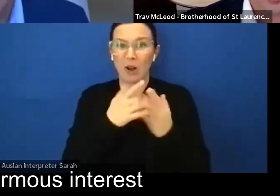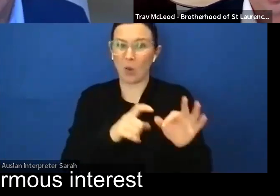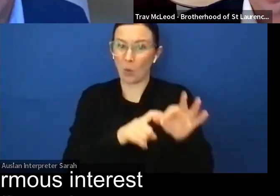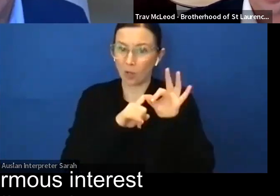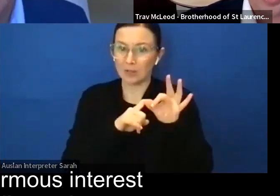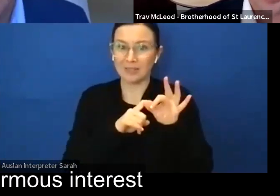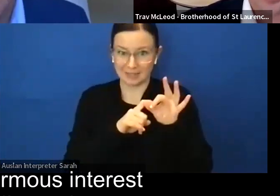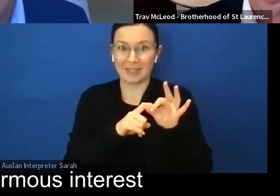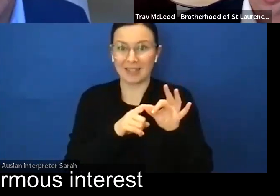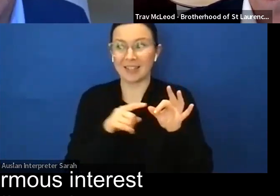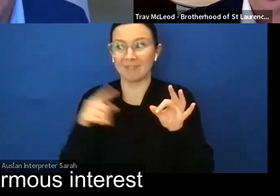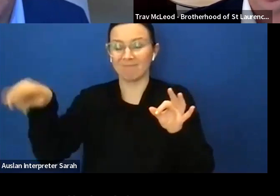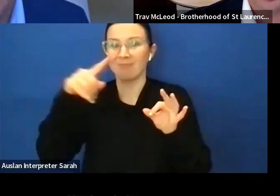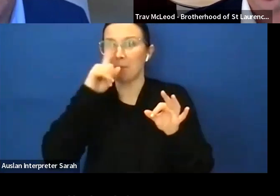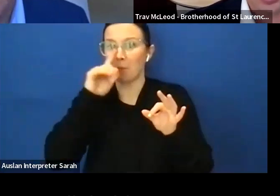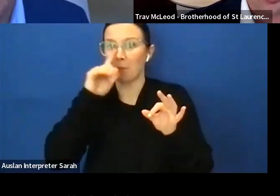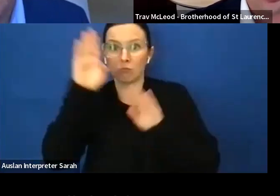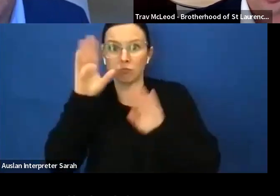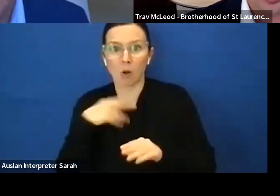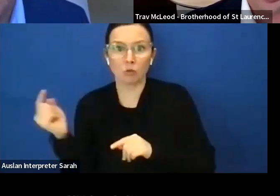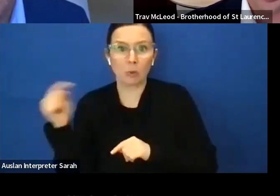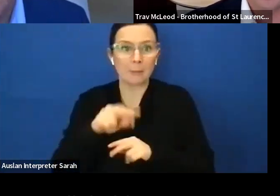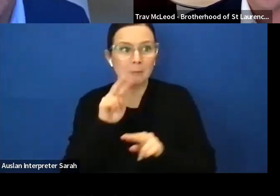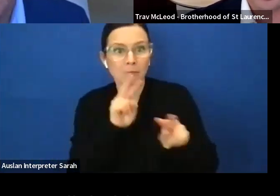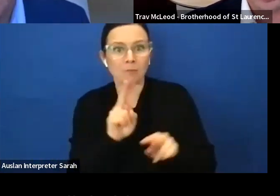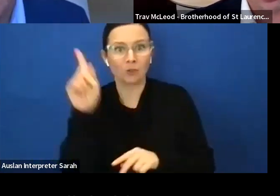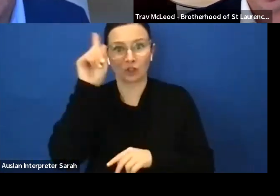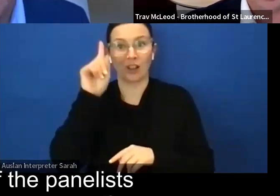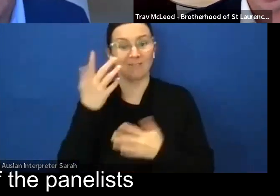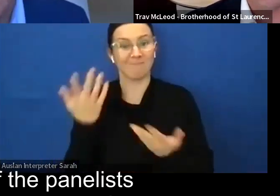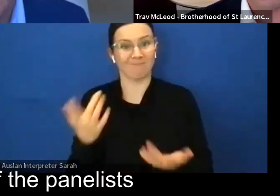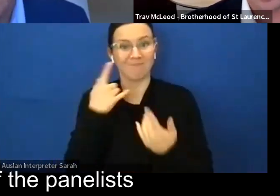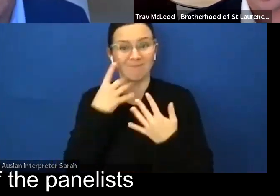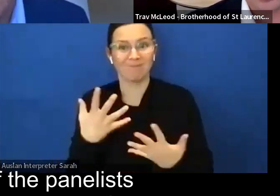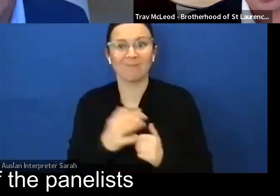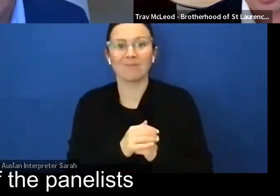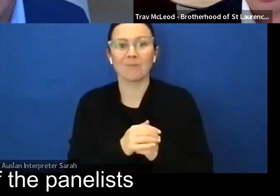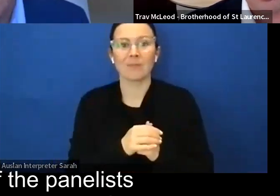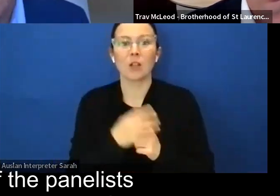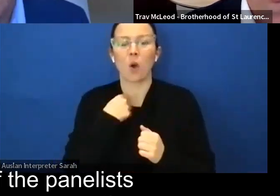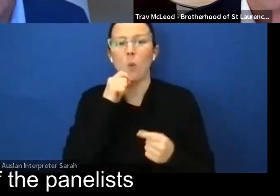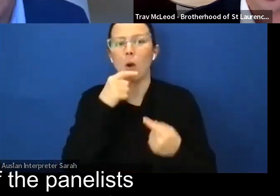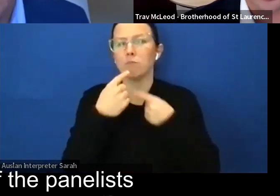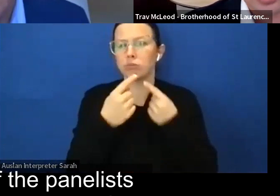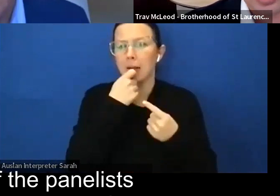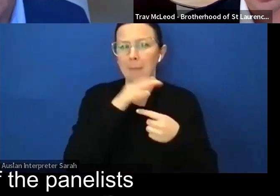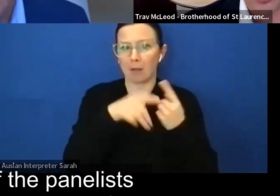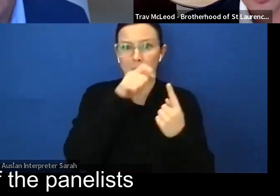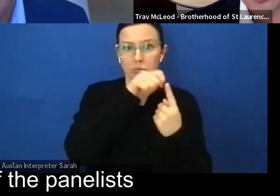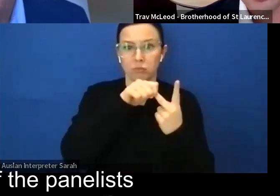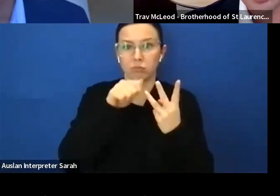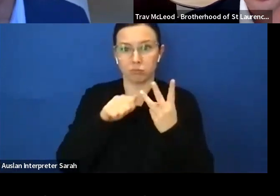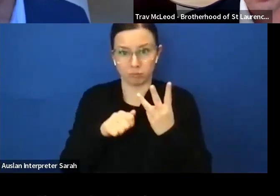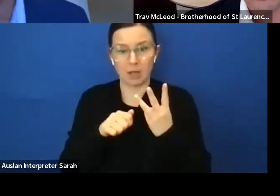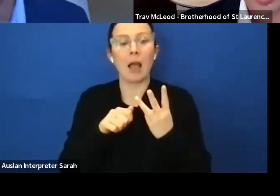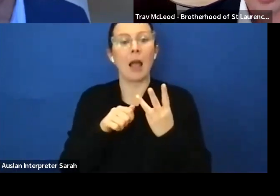interest in today's discussion. And so I'll just say a little bit about each of the panellists before posing some